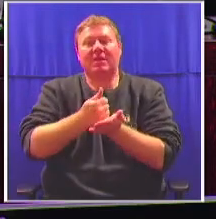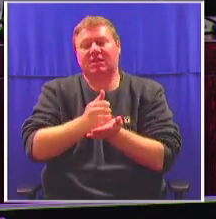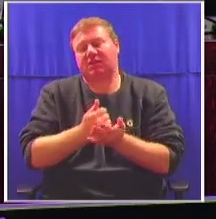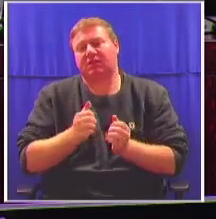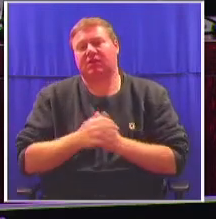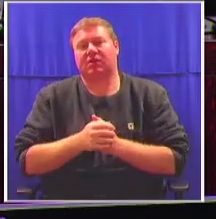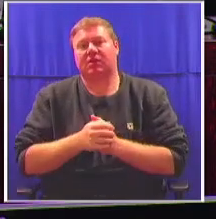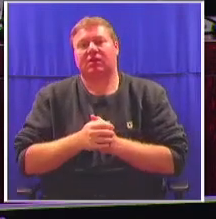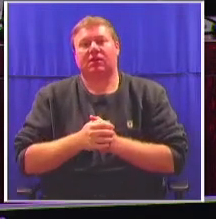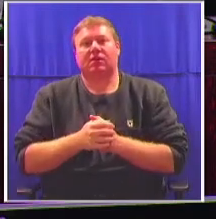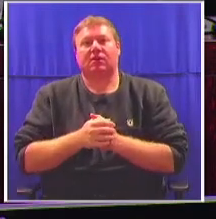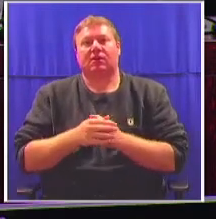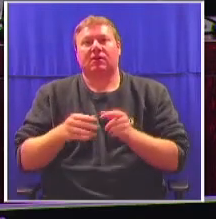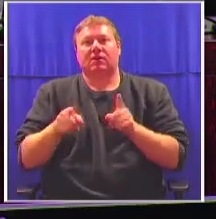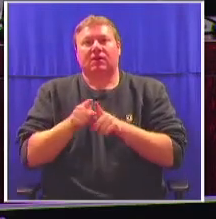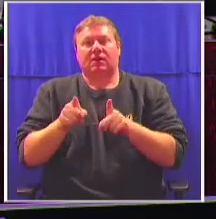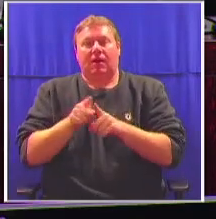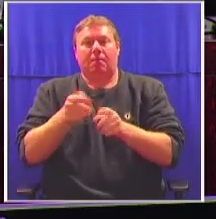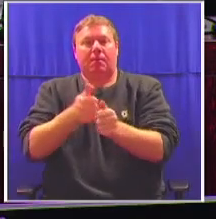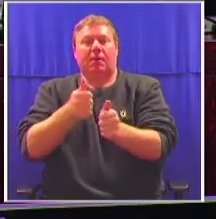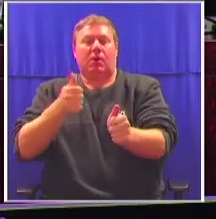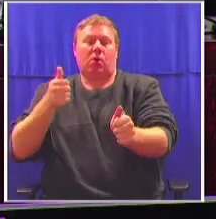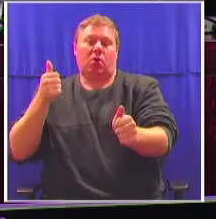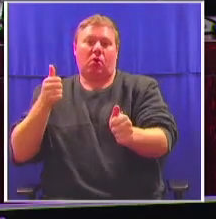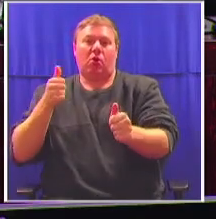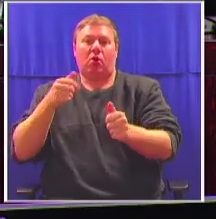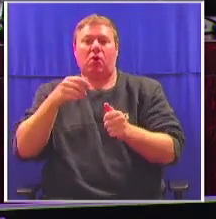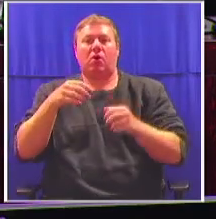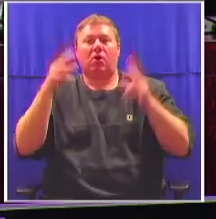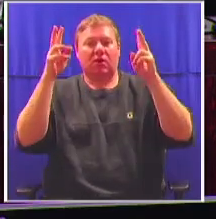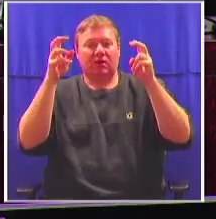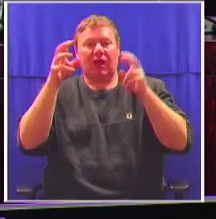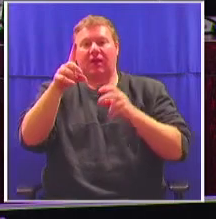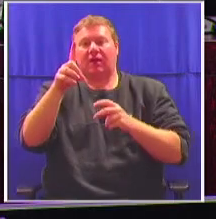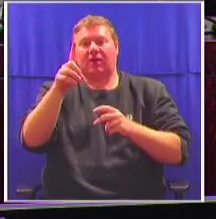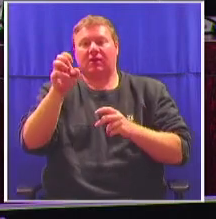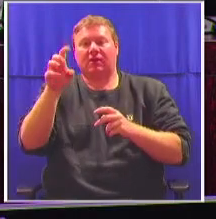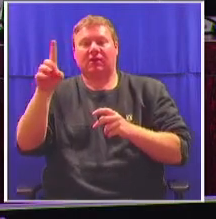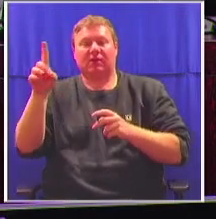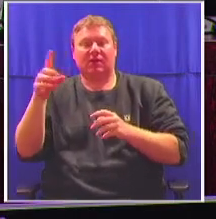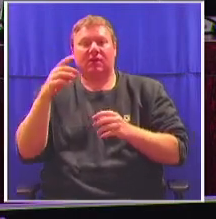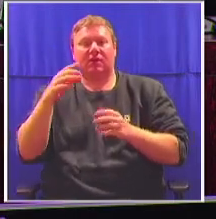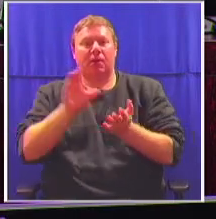and clearing the backlog of title deeds for subsidized housing.